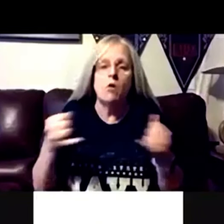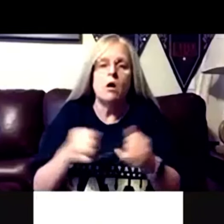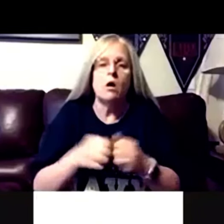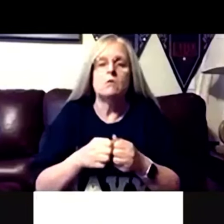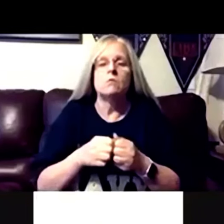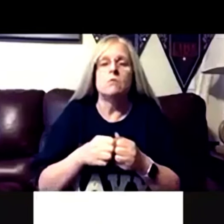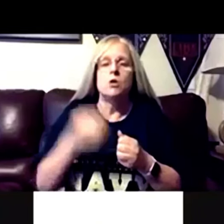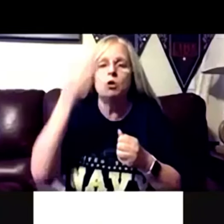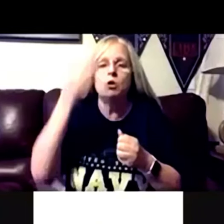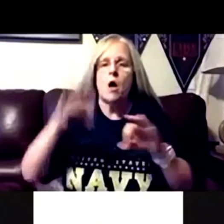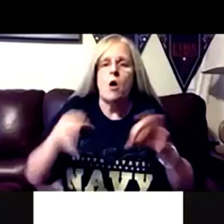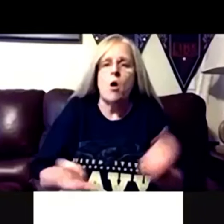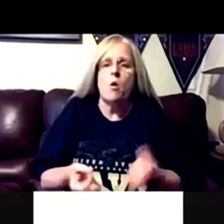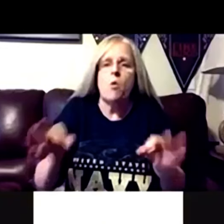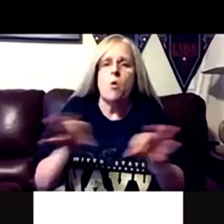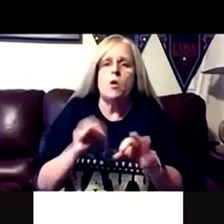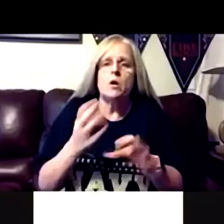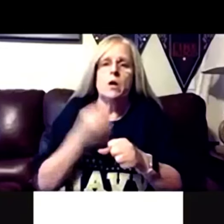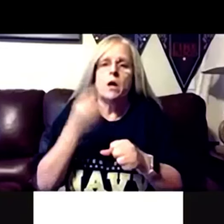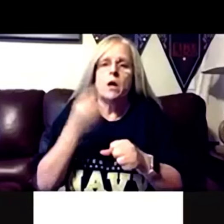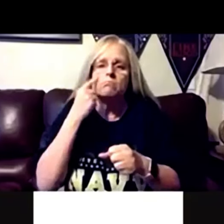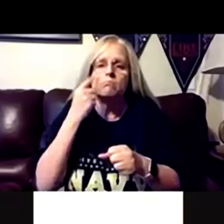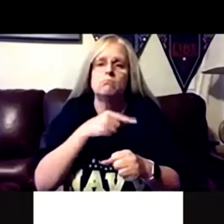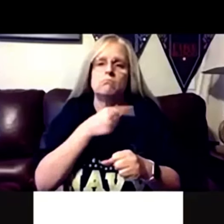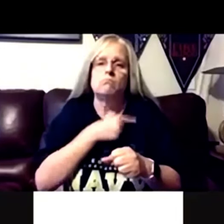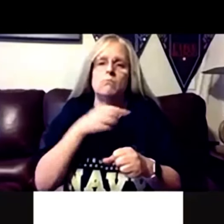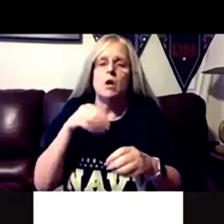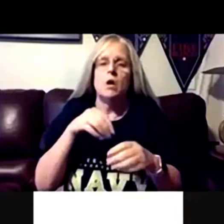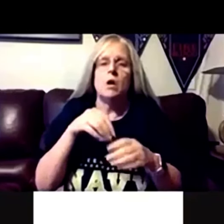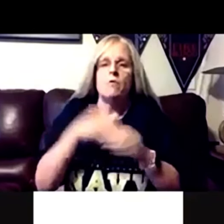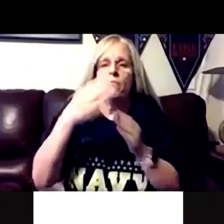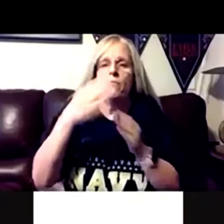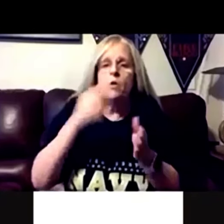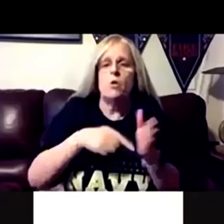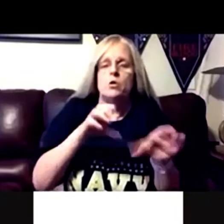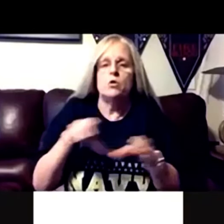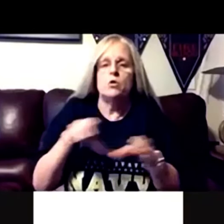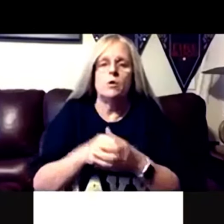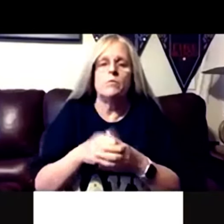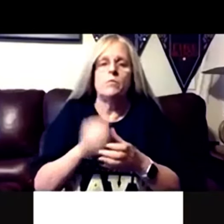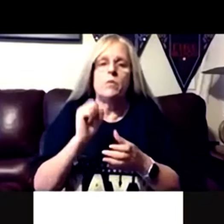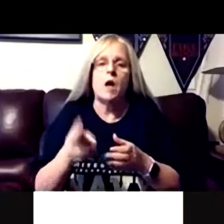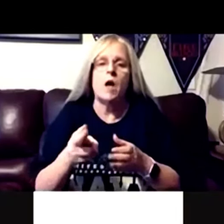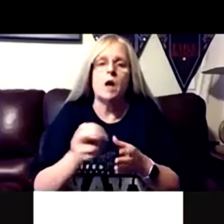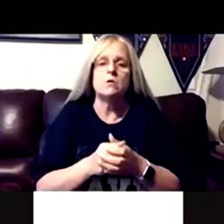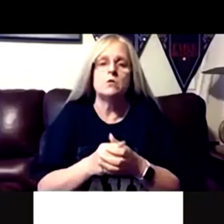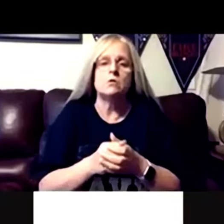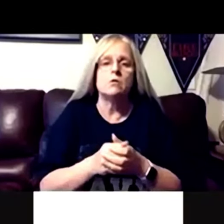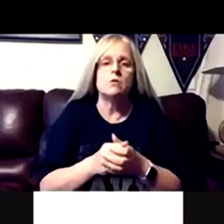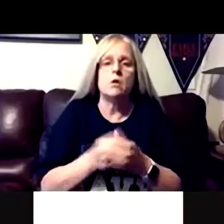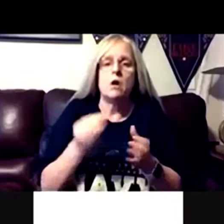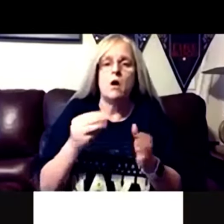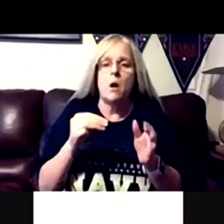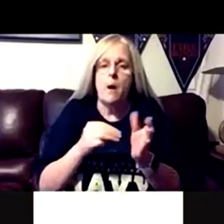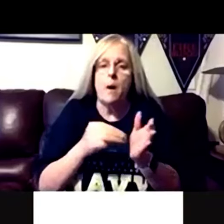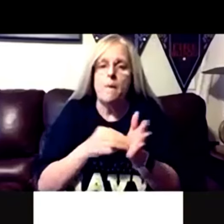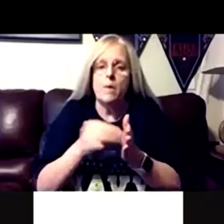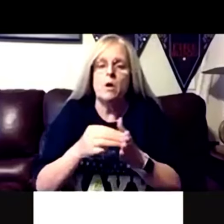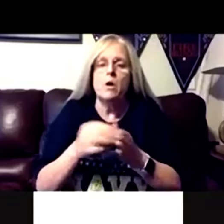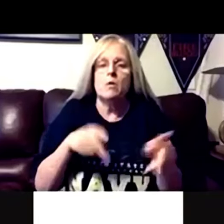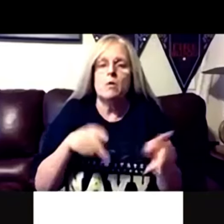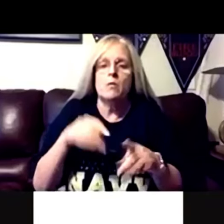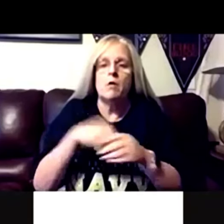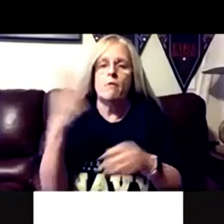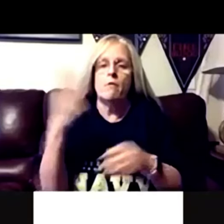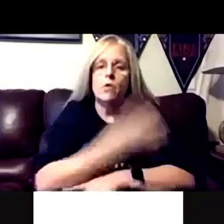eyes in front of what you're doing, you know how important that is. And Ash Mufareh, 1 million opt-ins in 4 days,